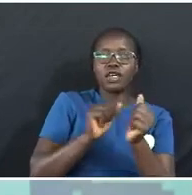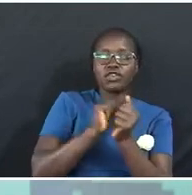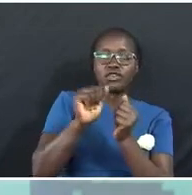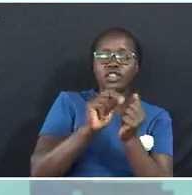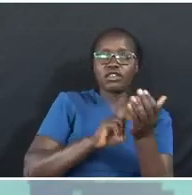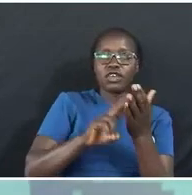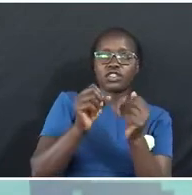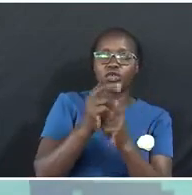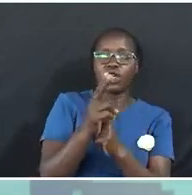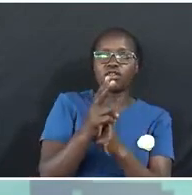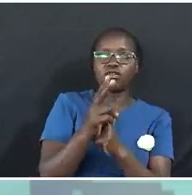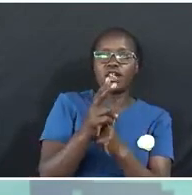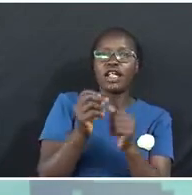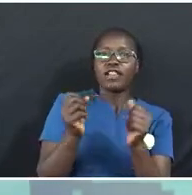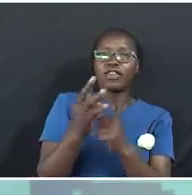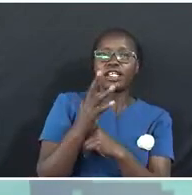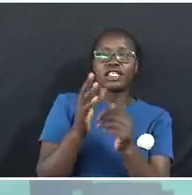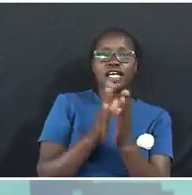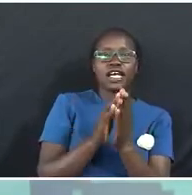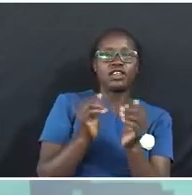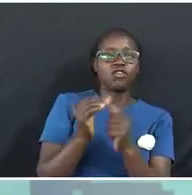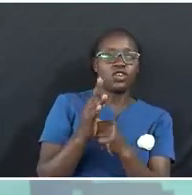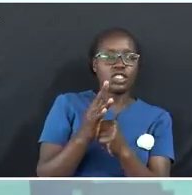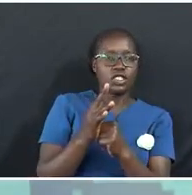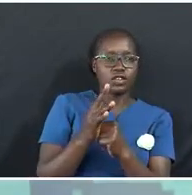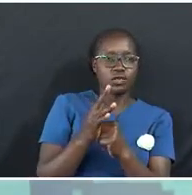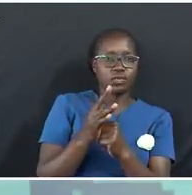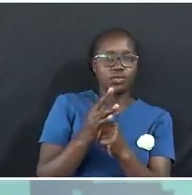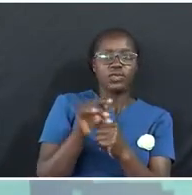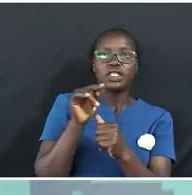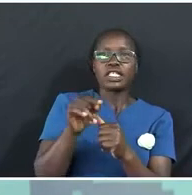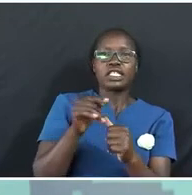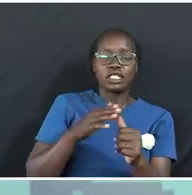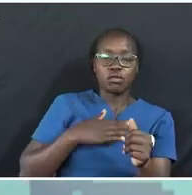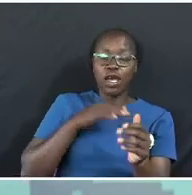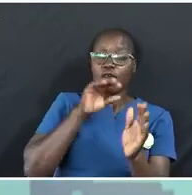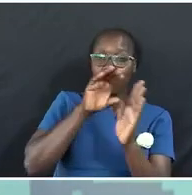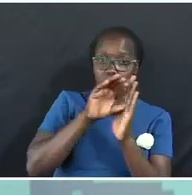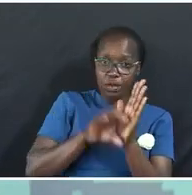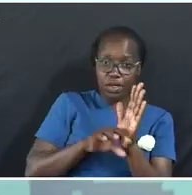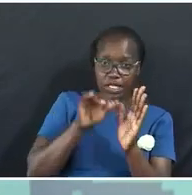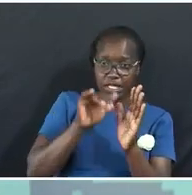verse 12, 13, 14, 15, he says something.